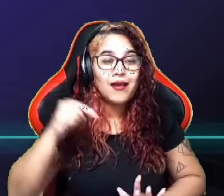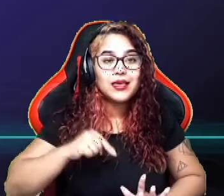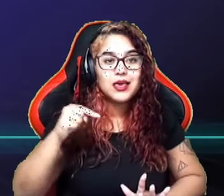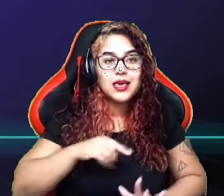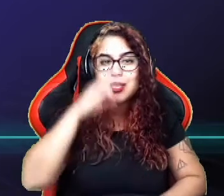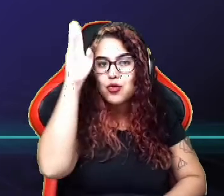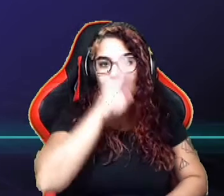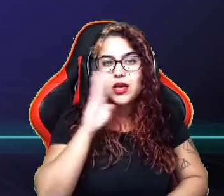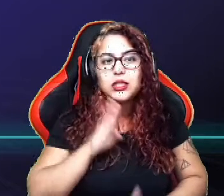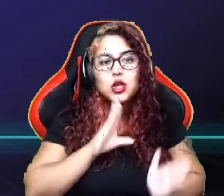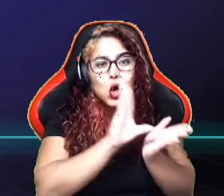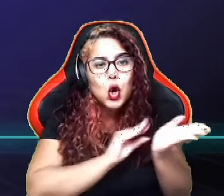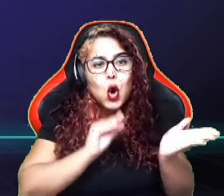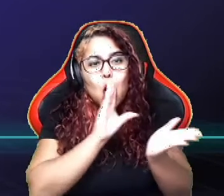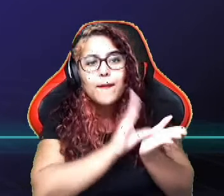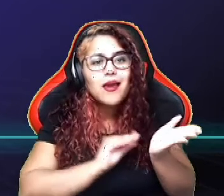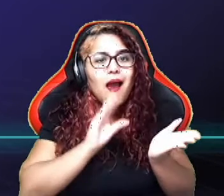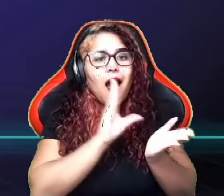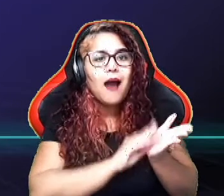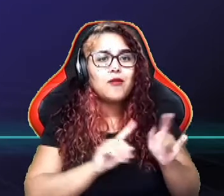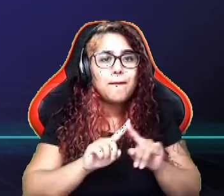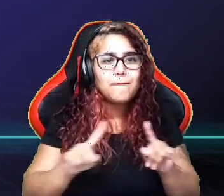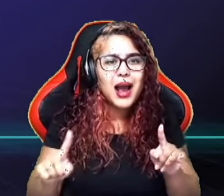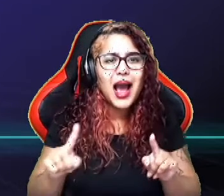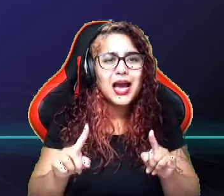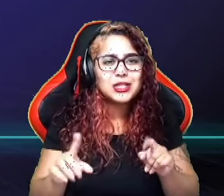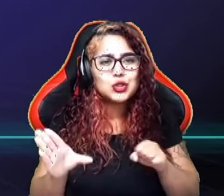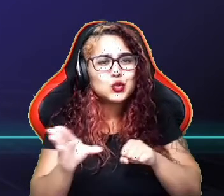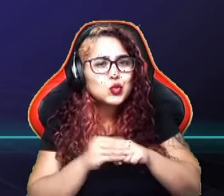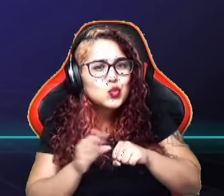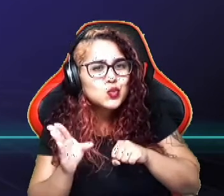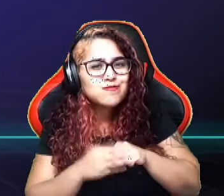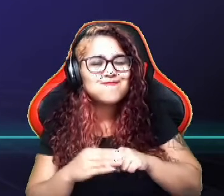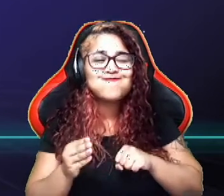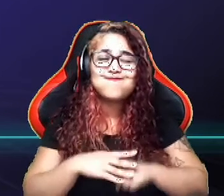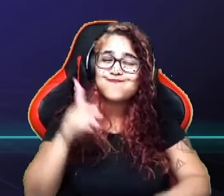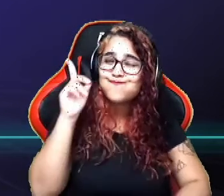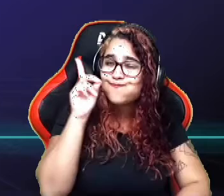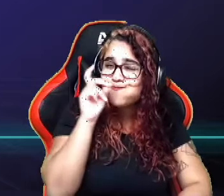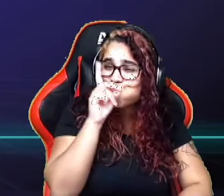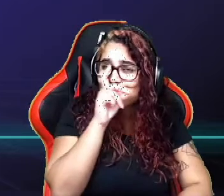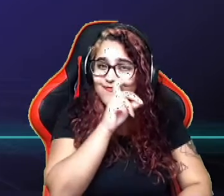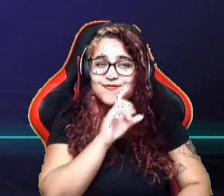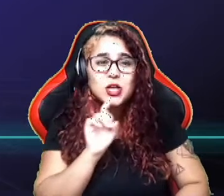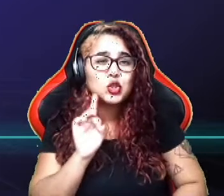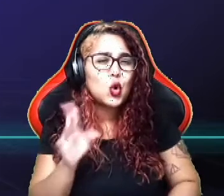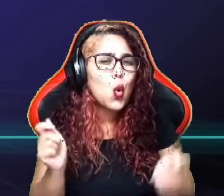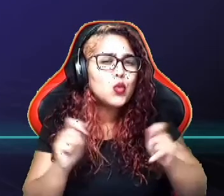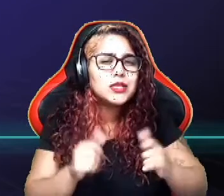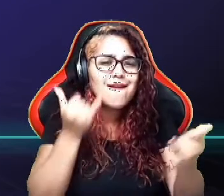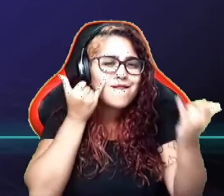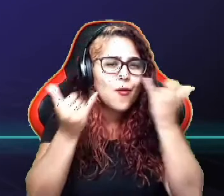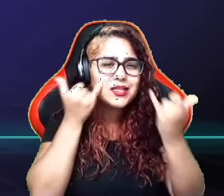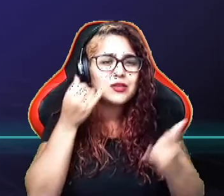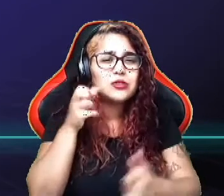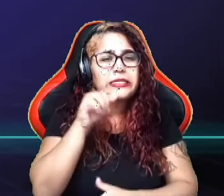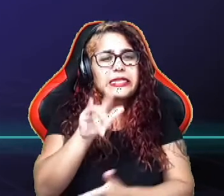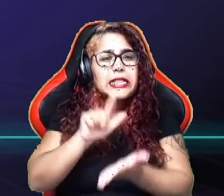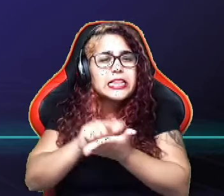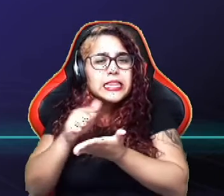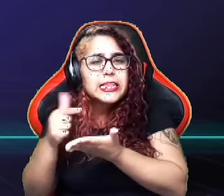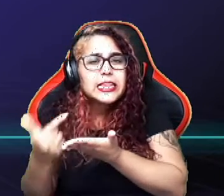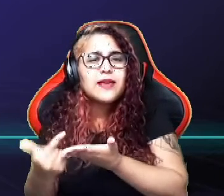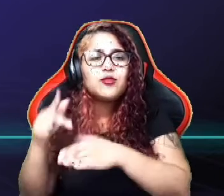These machines, consoles, they came from abroad. They were cloned, so to speak, and knowledge was at a